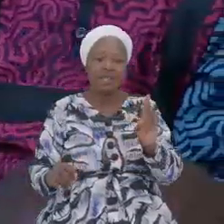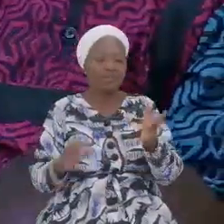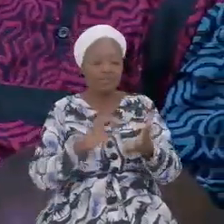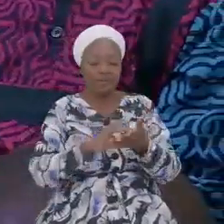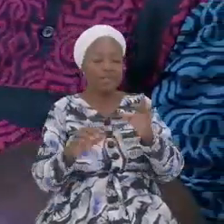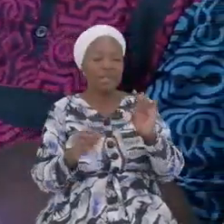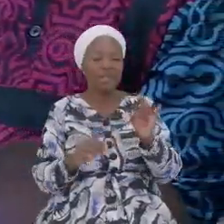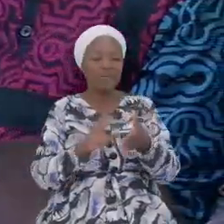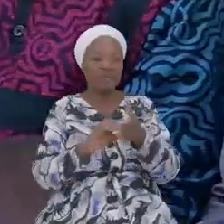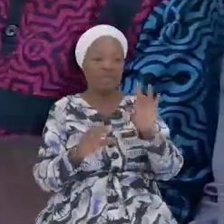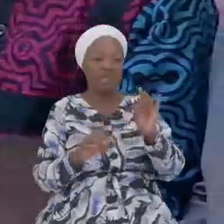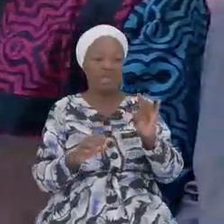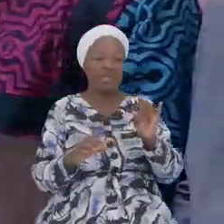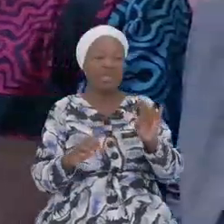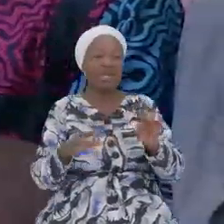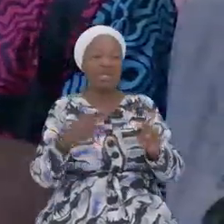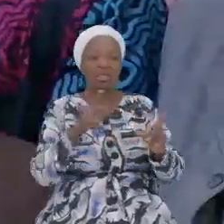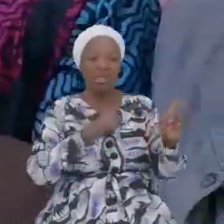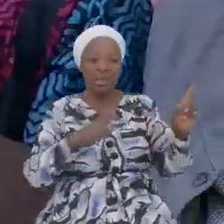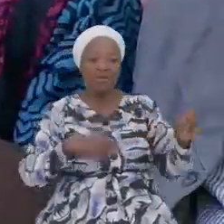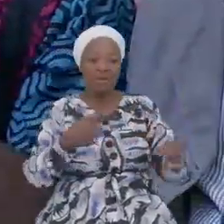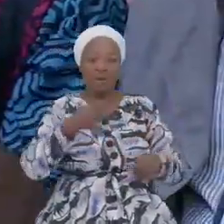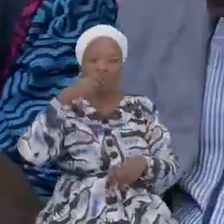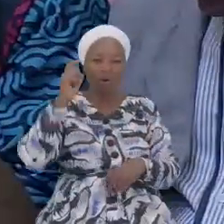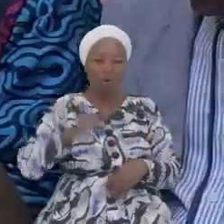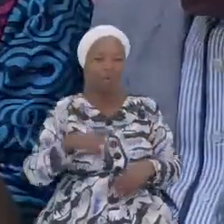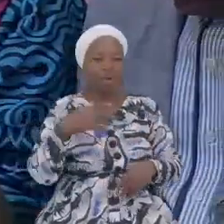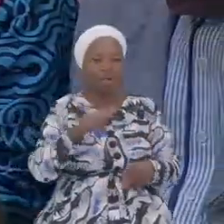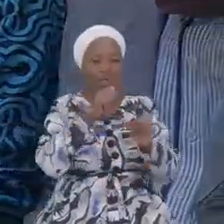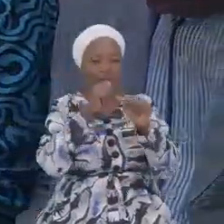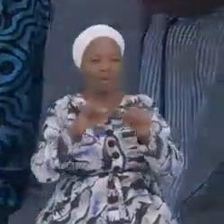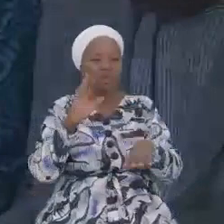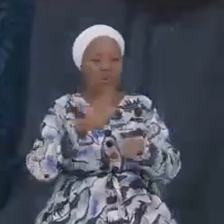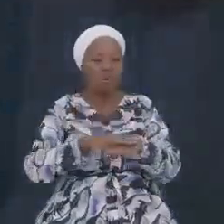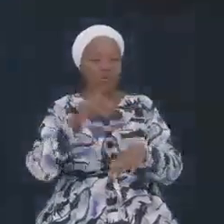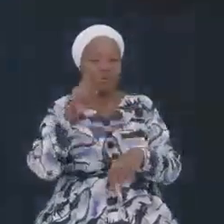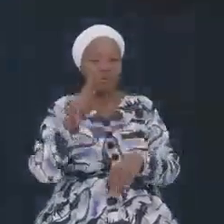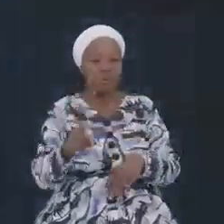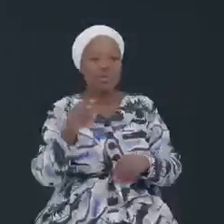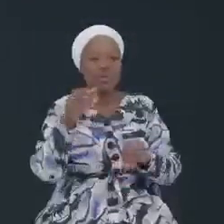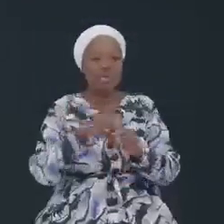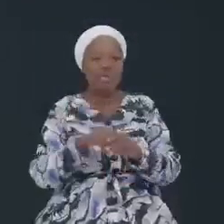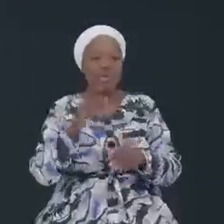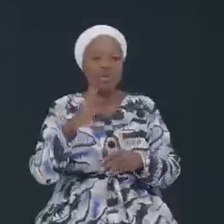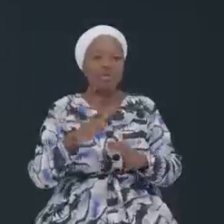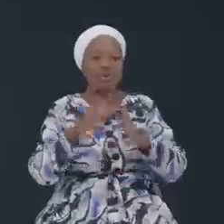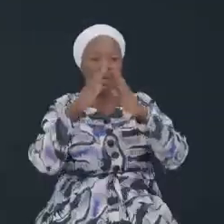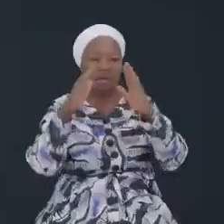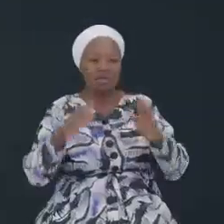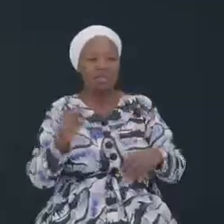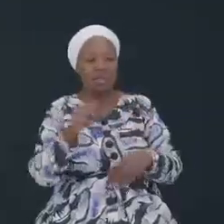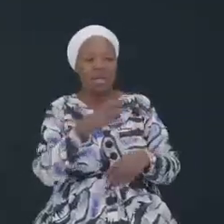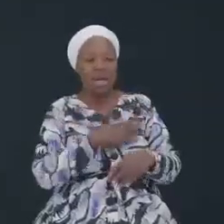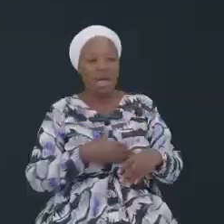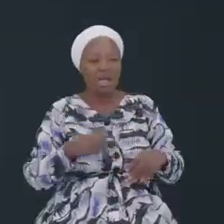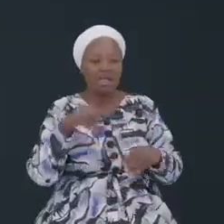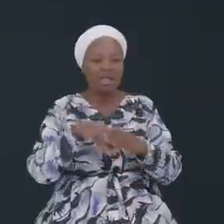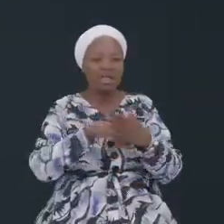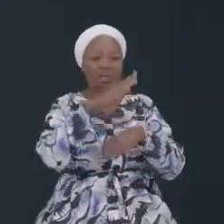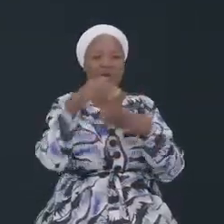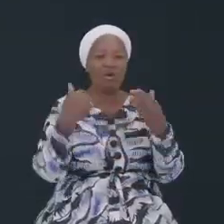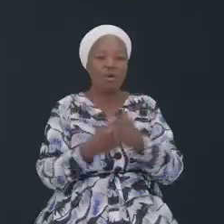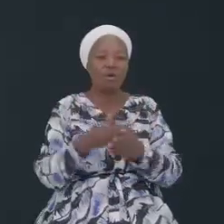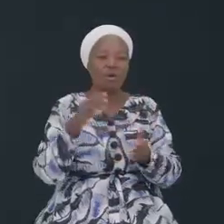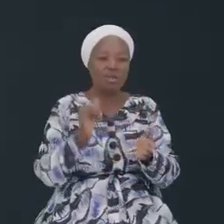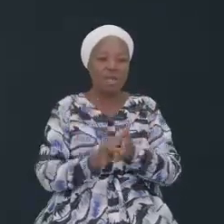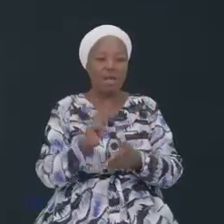verse 8, the Lord shall command the blessing upon thee in thy storehouses and in all that